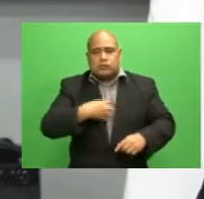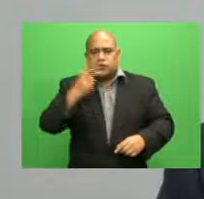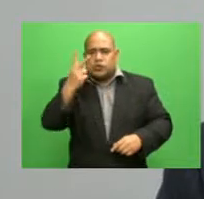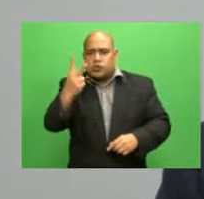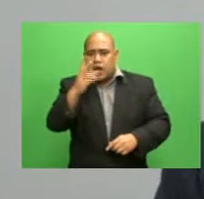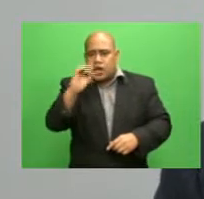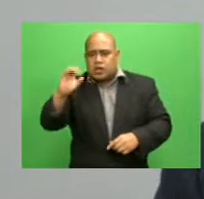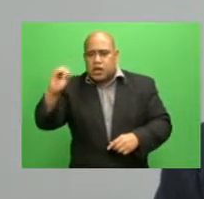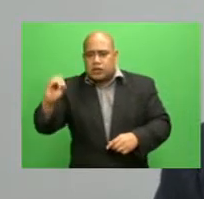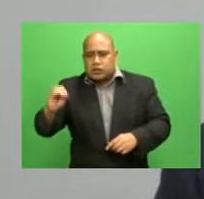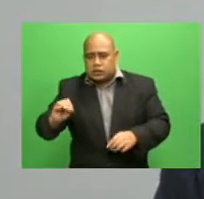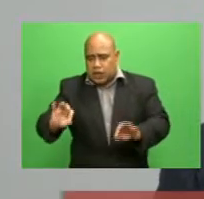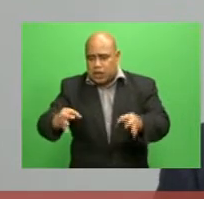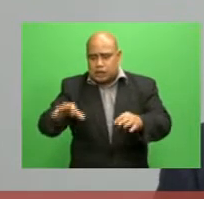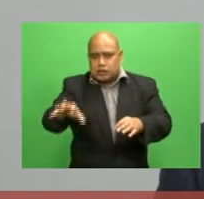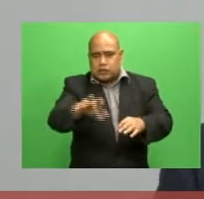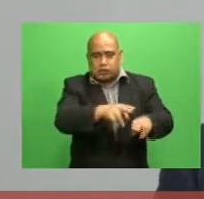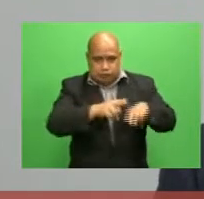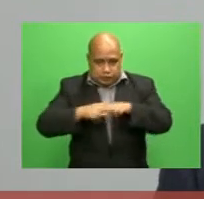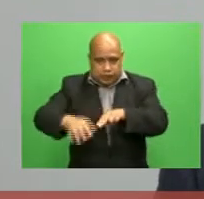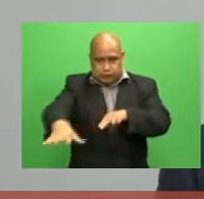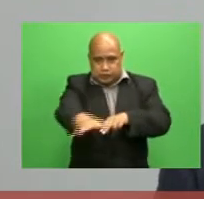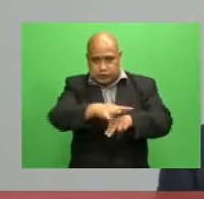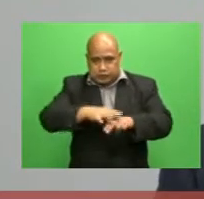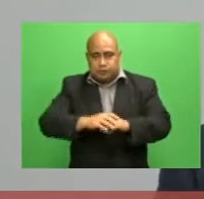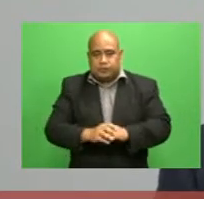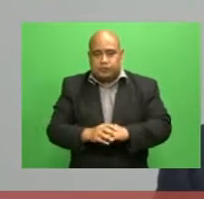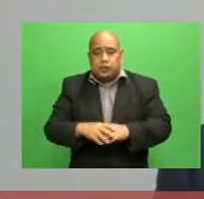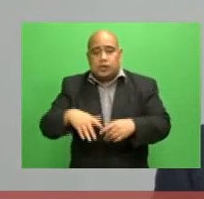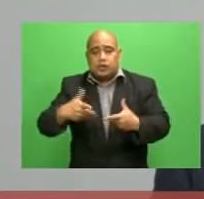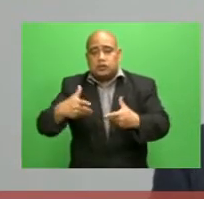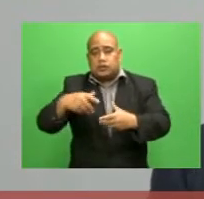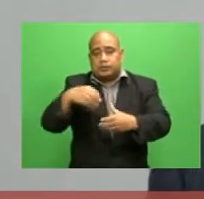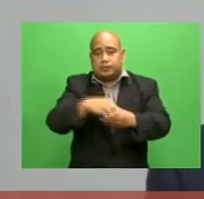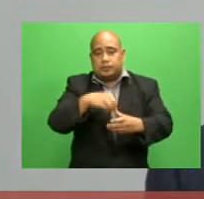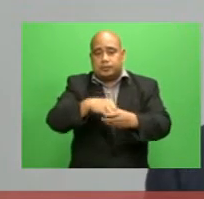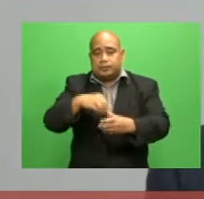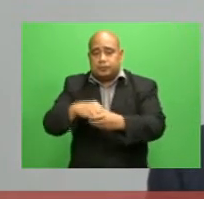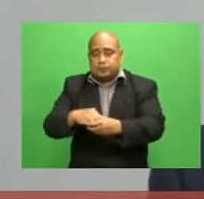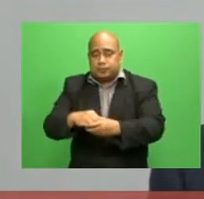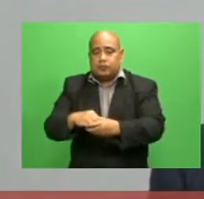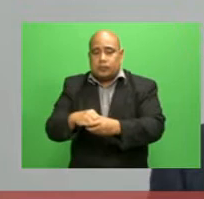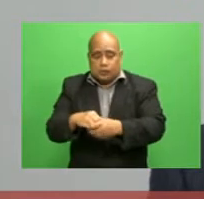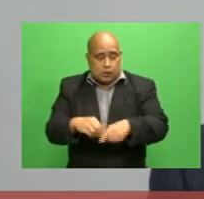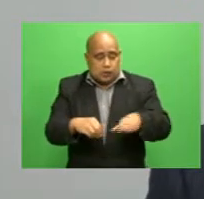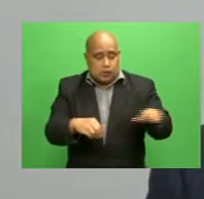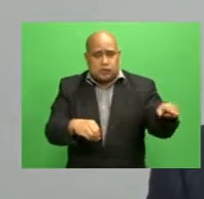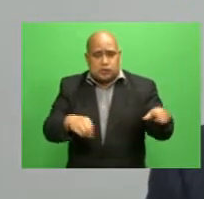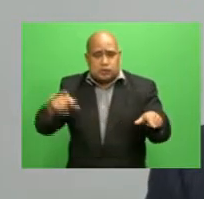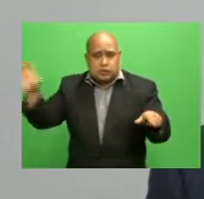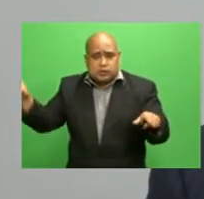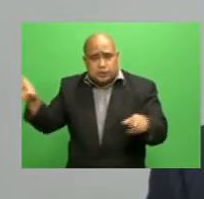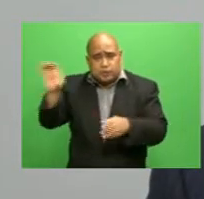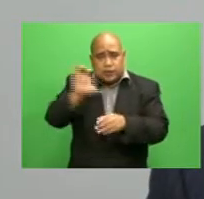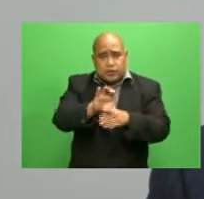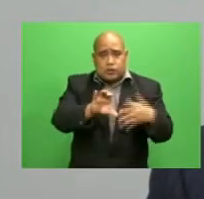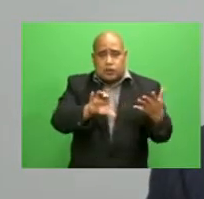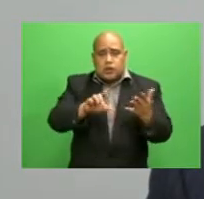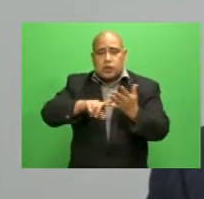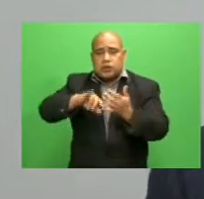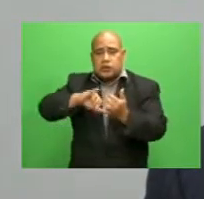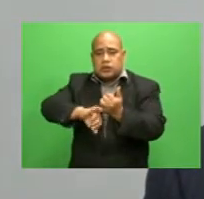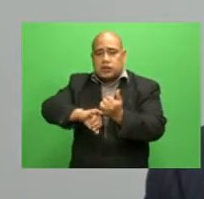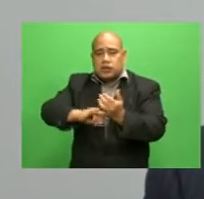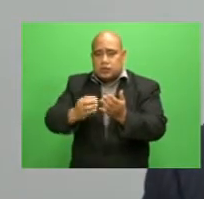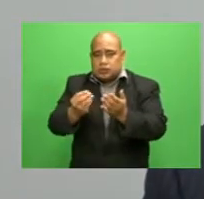Fiji. This includes the funding of $3 million to UNICEF for the technical assistance to